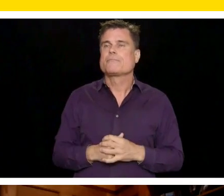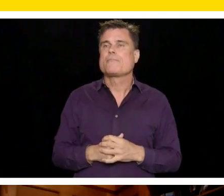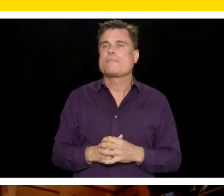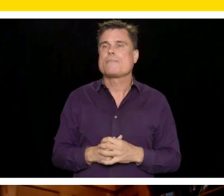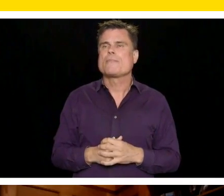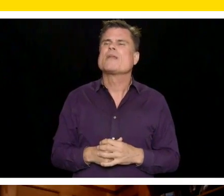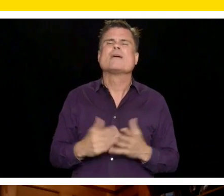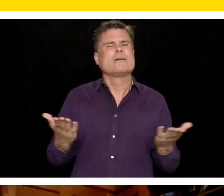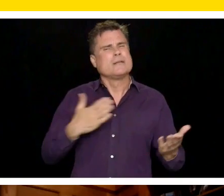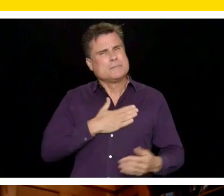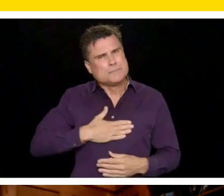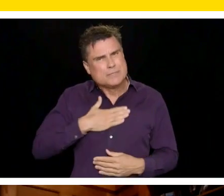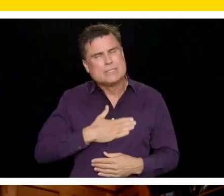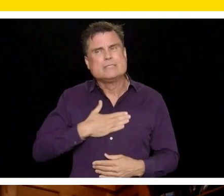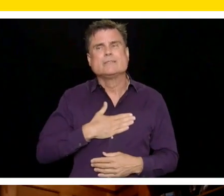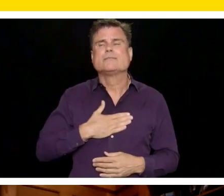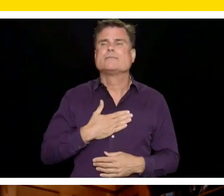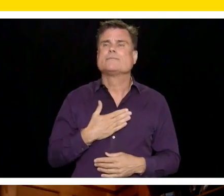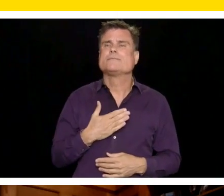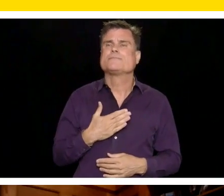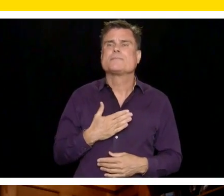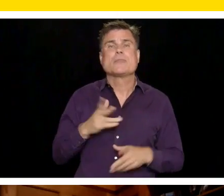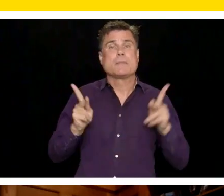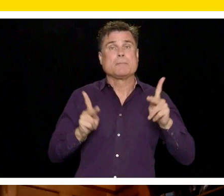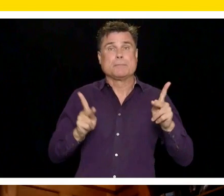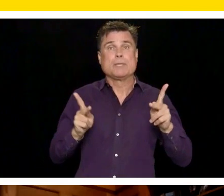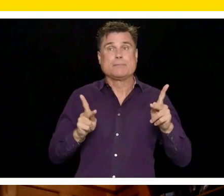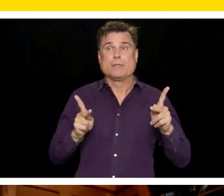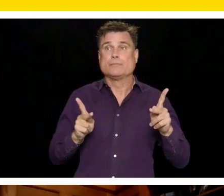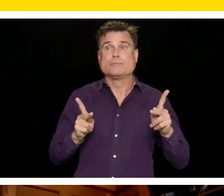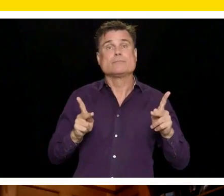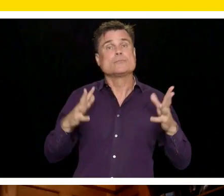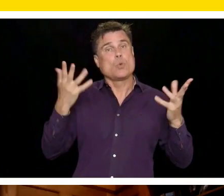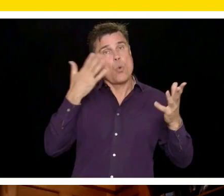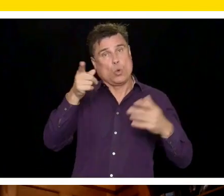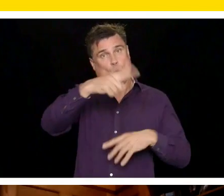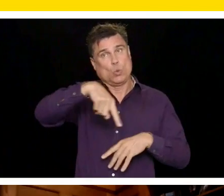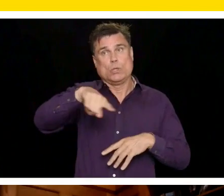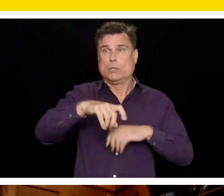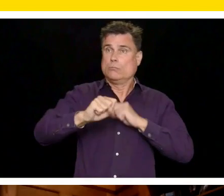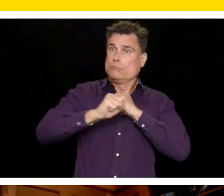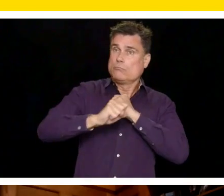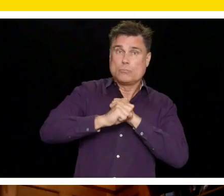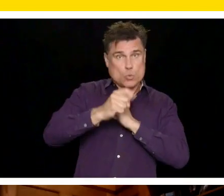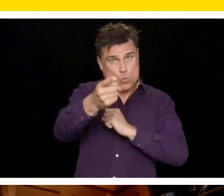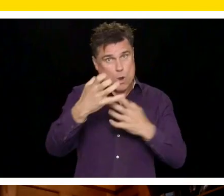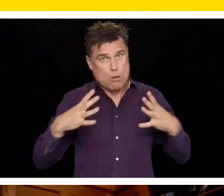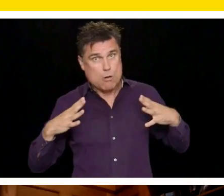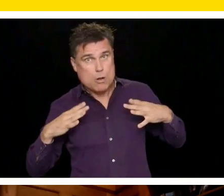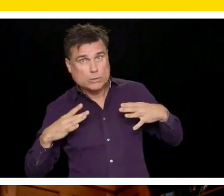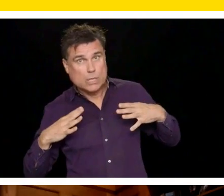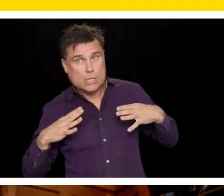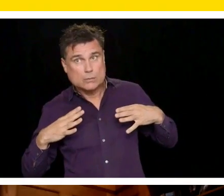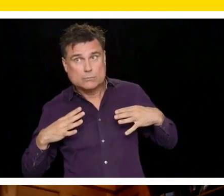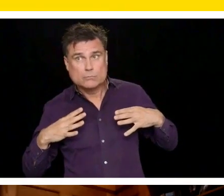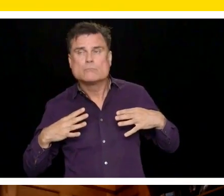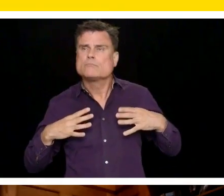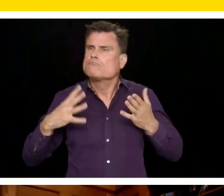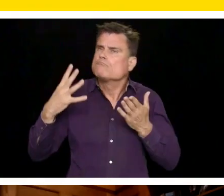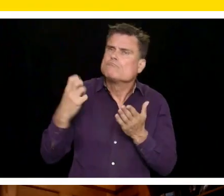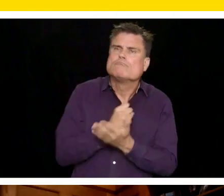tourism in BC. It's safe to go outside. It's safe to travel to other communities in a respectful, safe